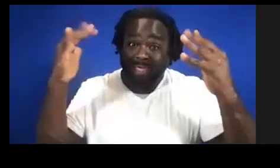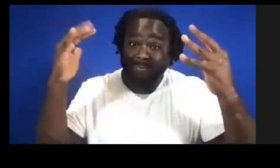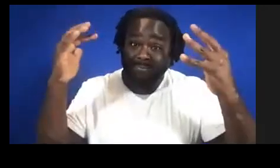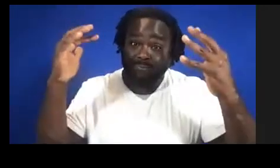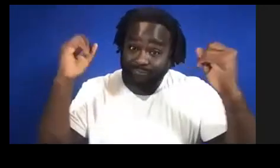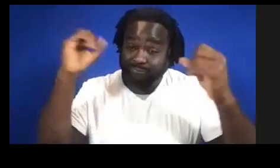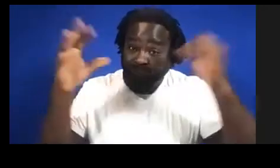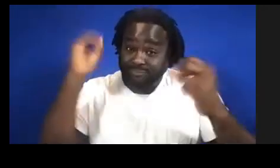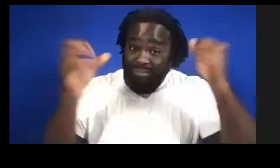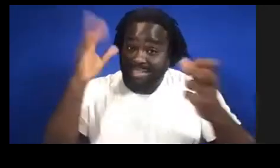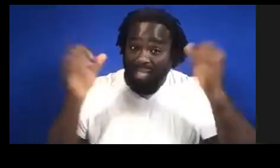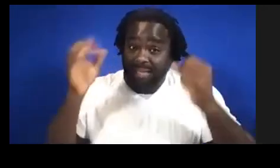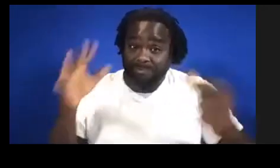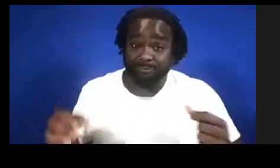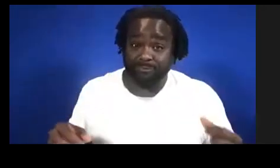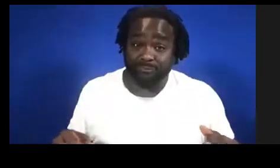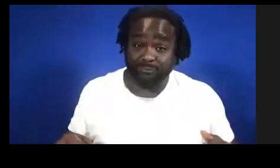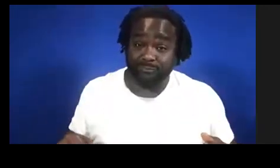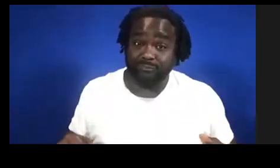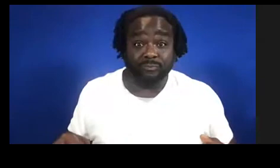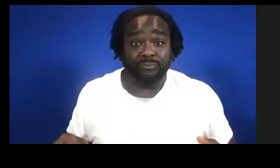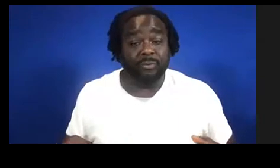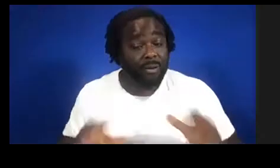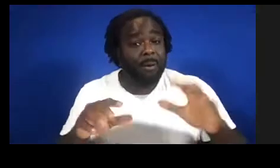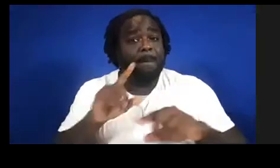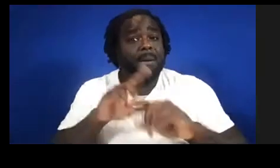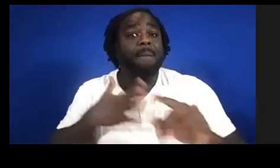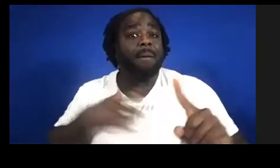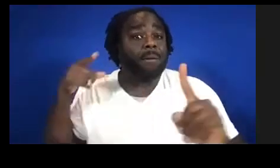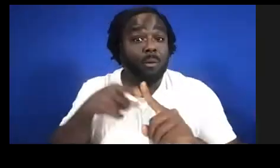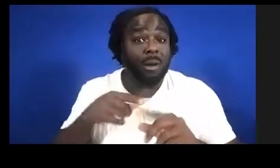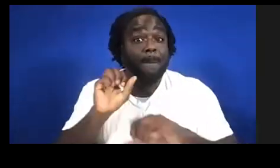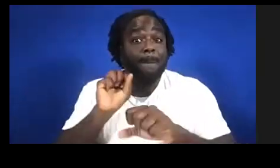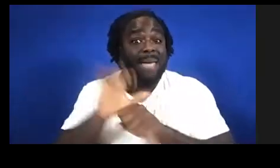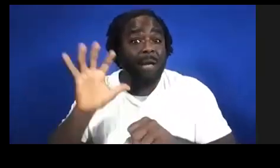deaf. I need my hands. I need my fingers, right?